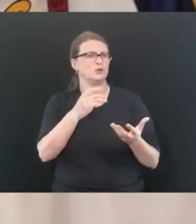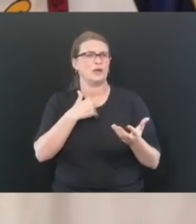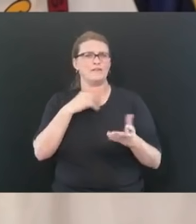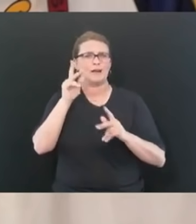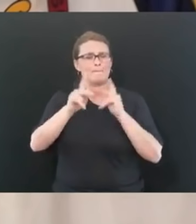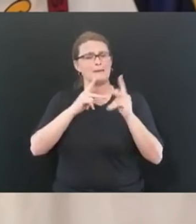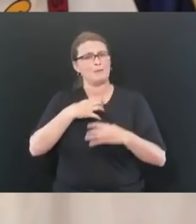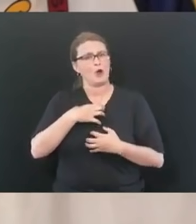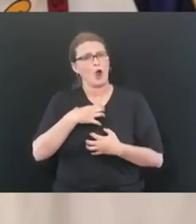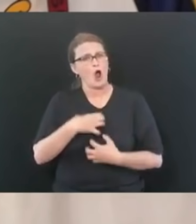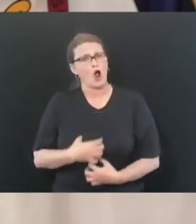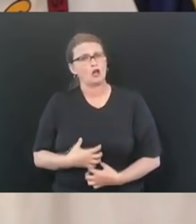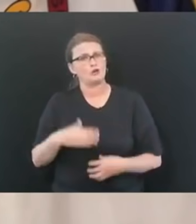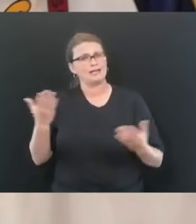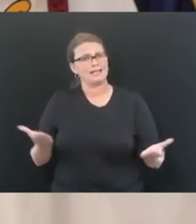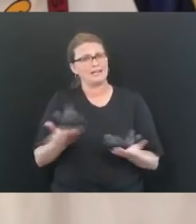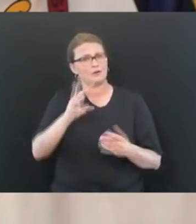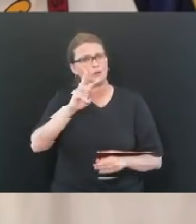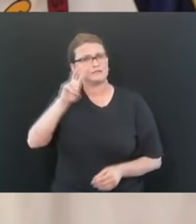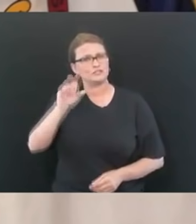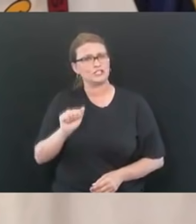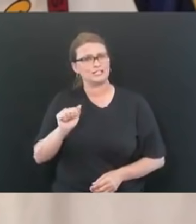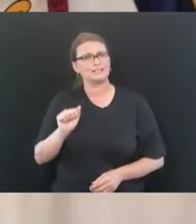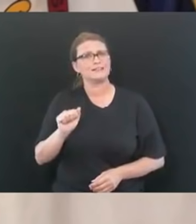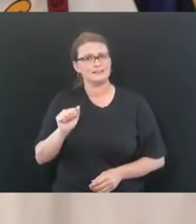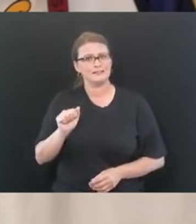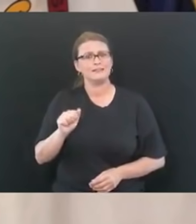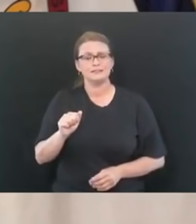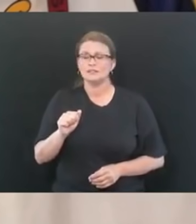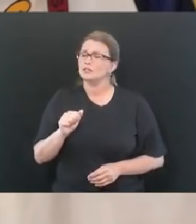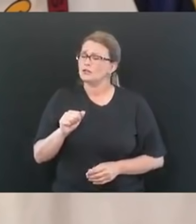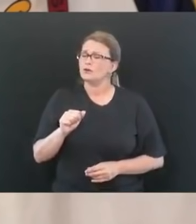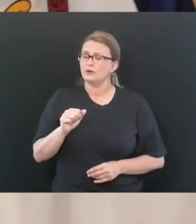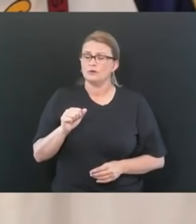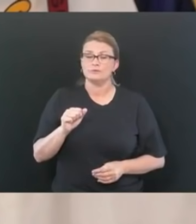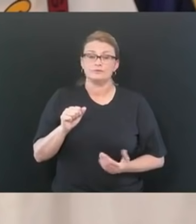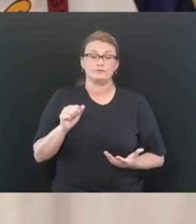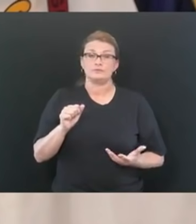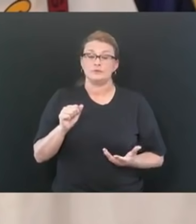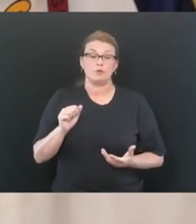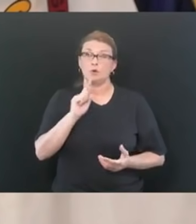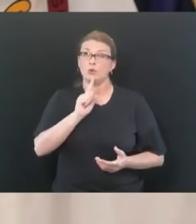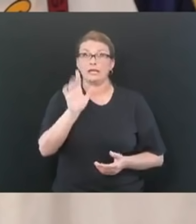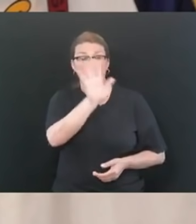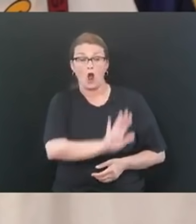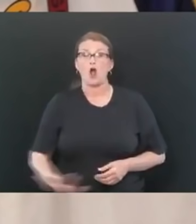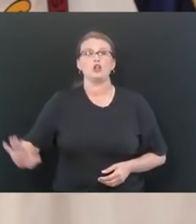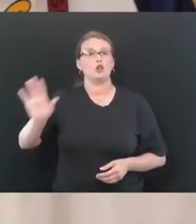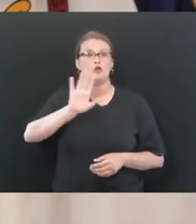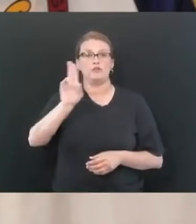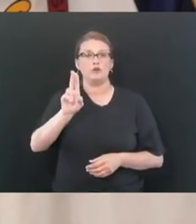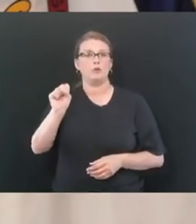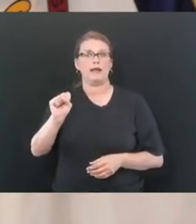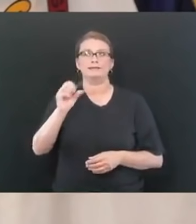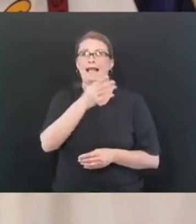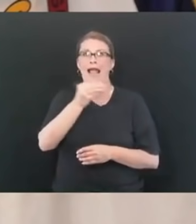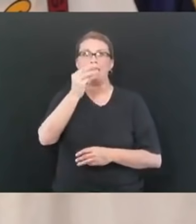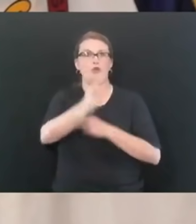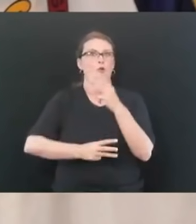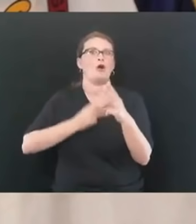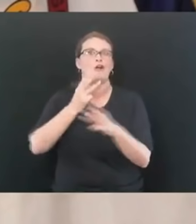going hungry in a state and in this state, and all across our nation, if not all across the world,